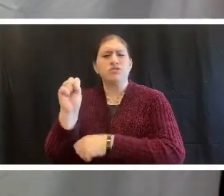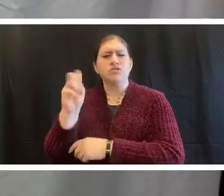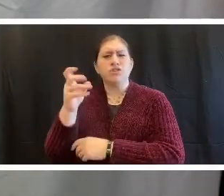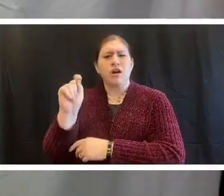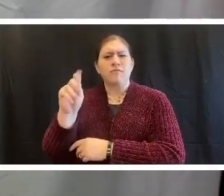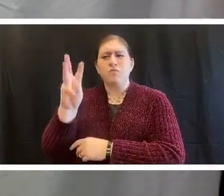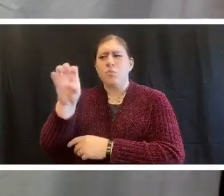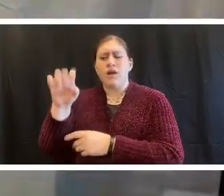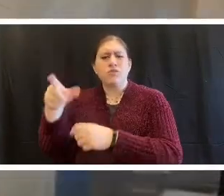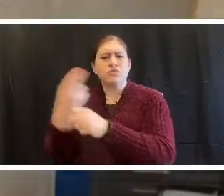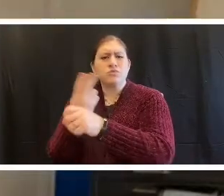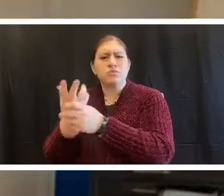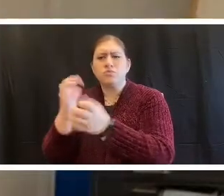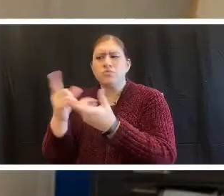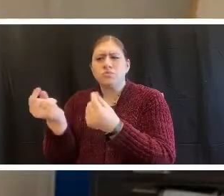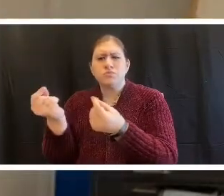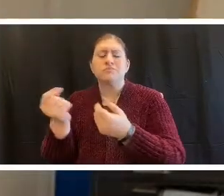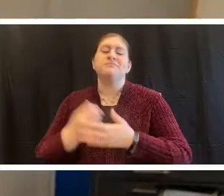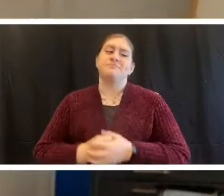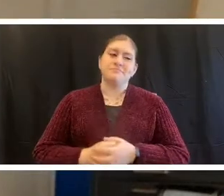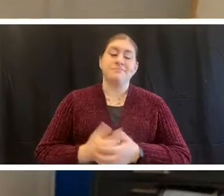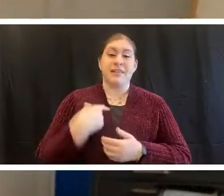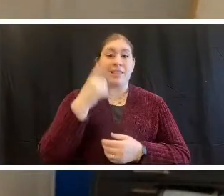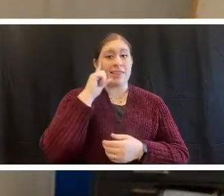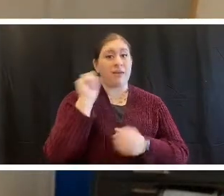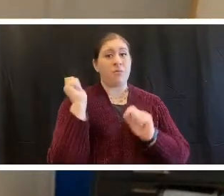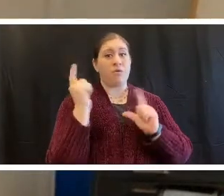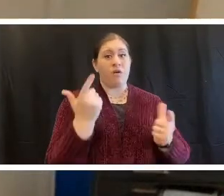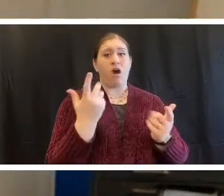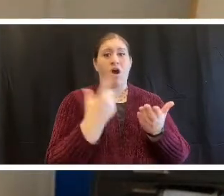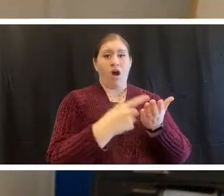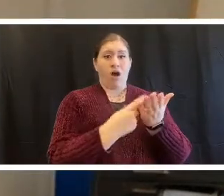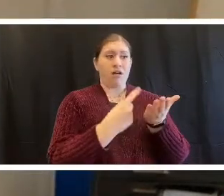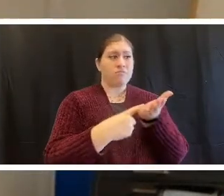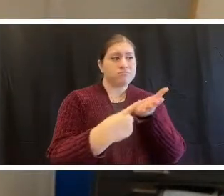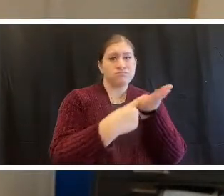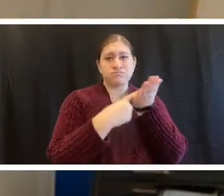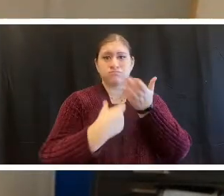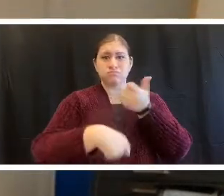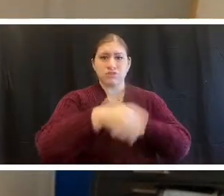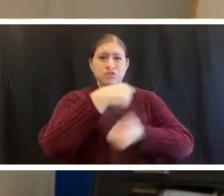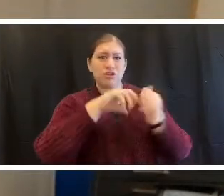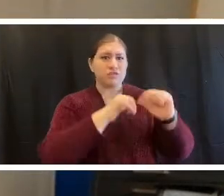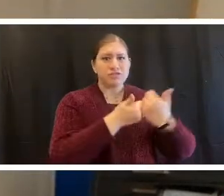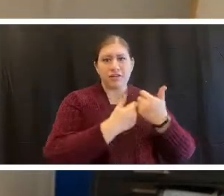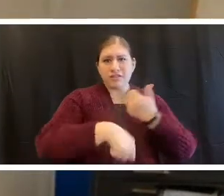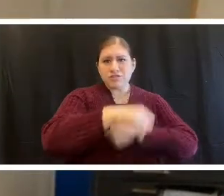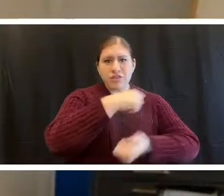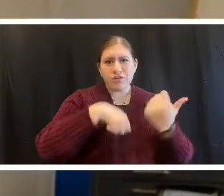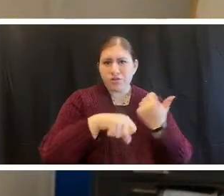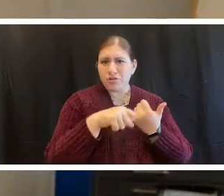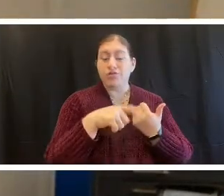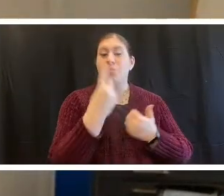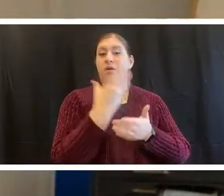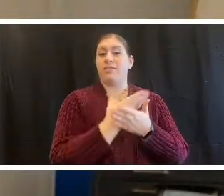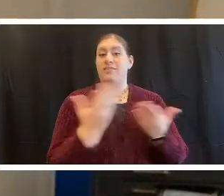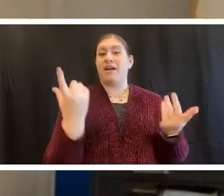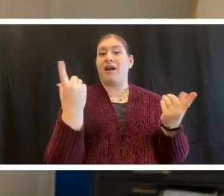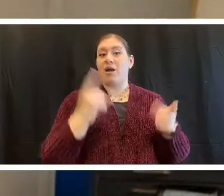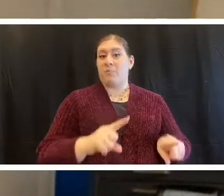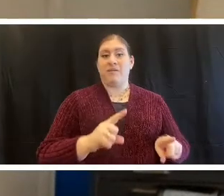going? Well, I think we've all been talking to each other and challenging one another. And one thing that